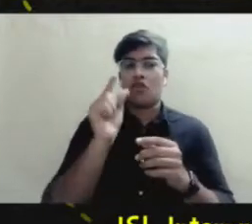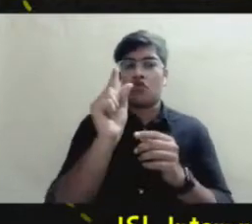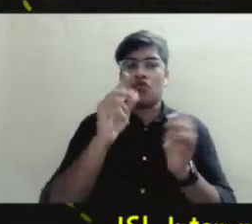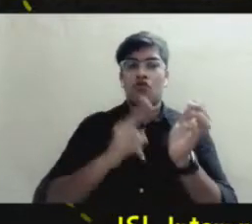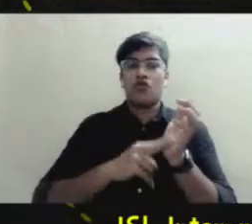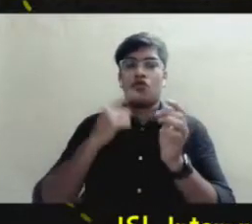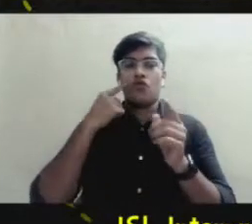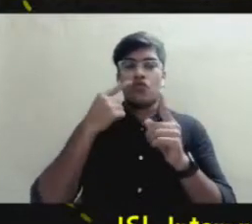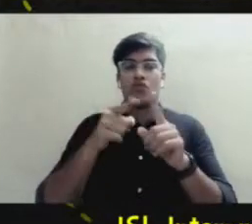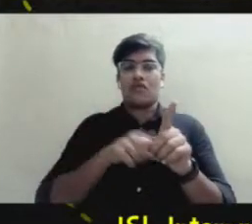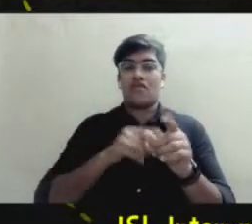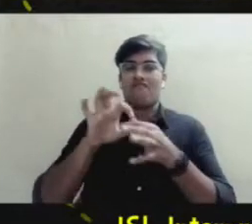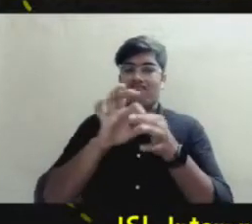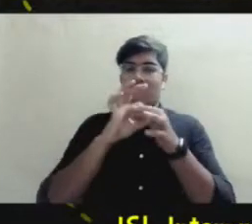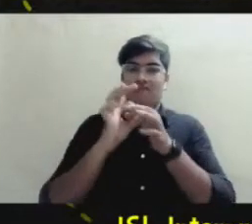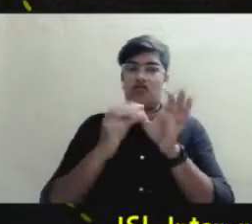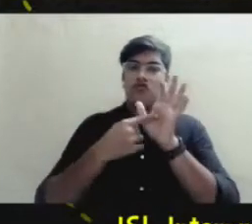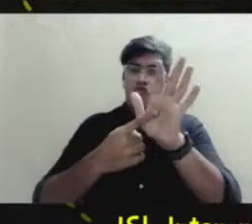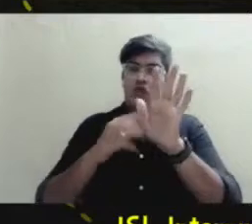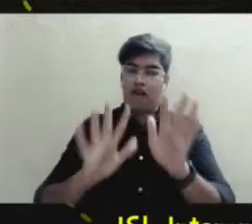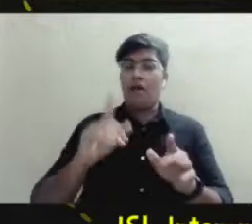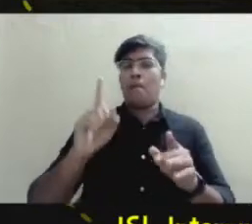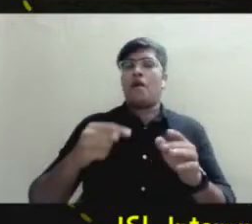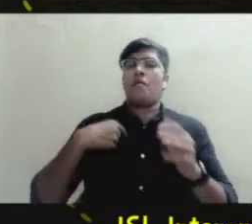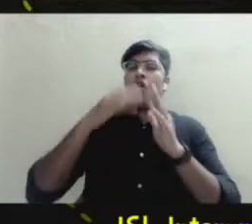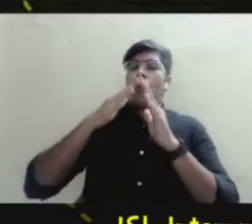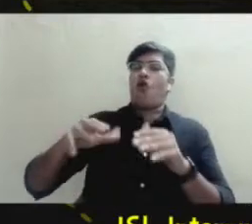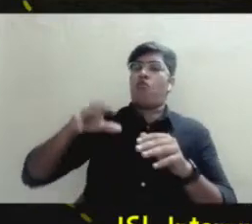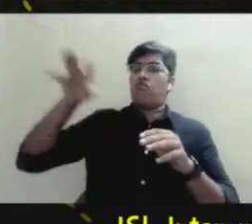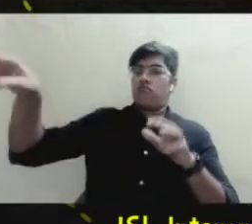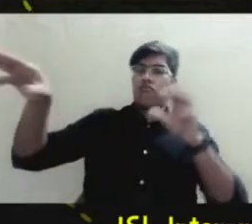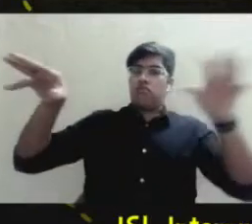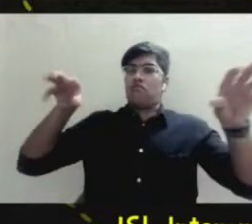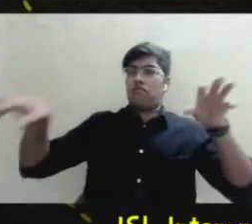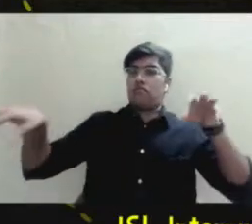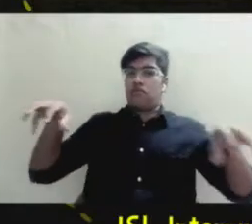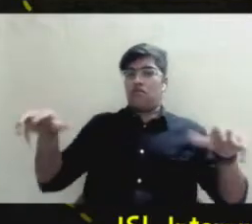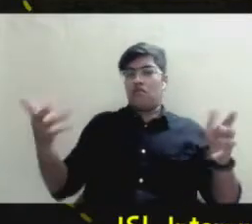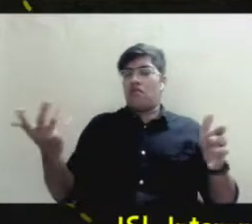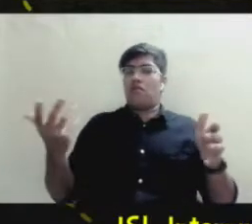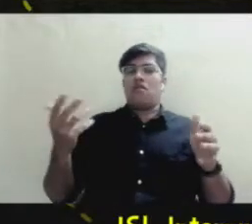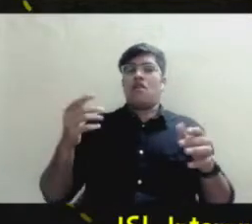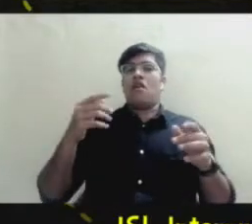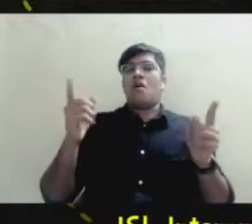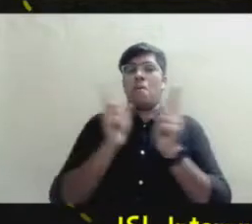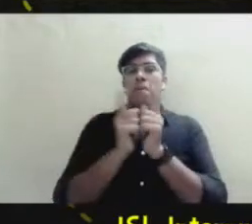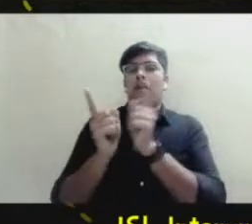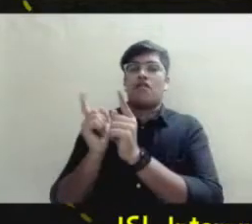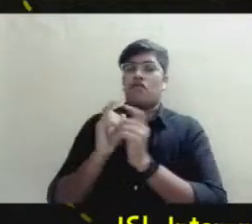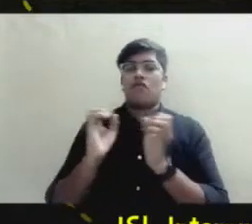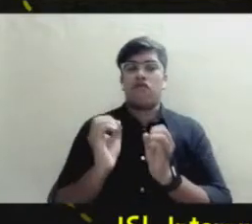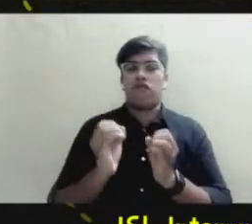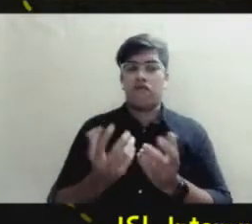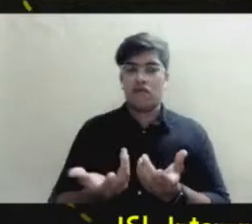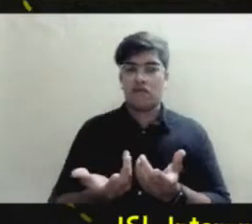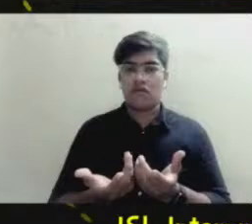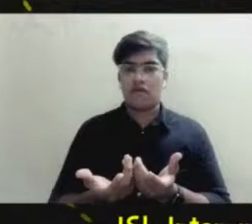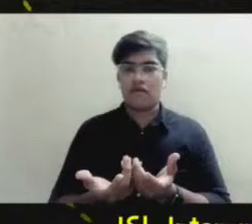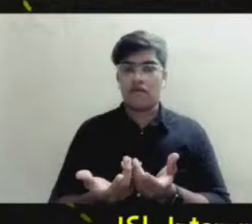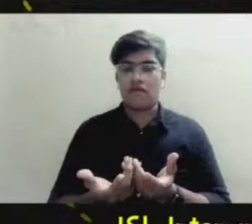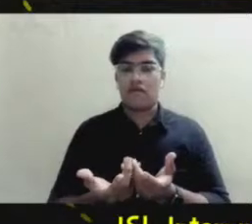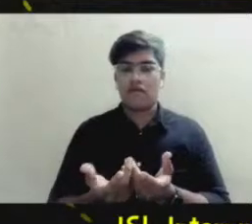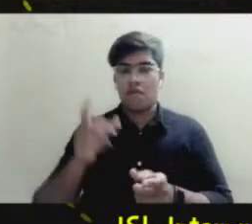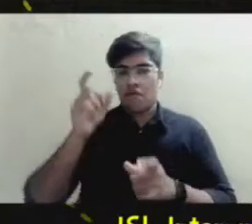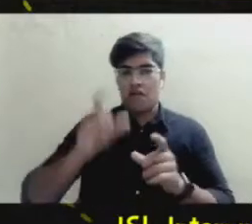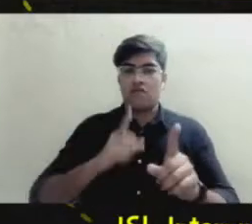different studios, singing at different times, and we wouldn't even give the time of day to each other. But in the video, we appear, in